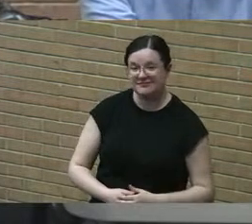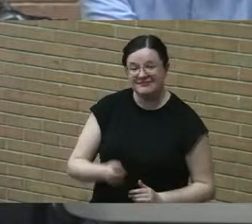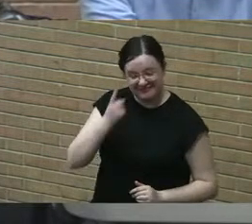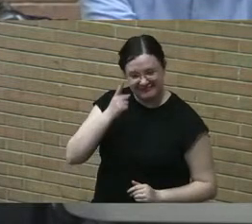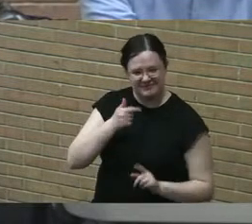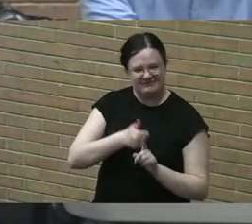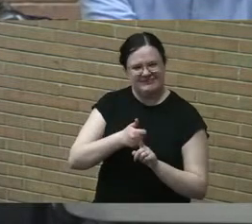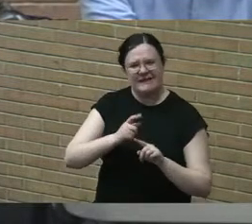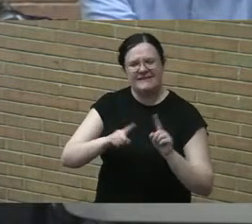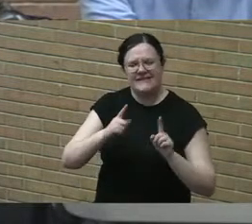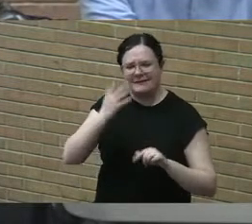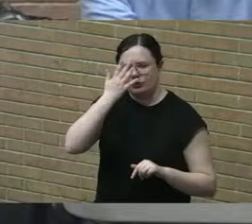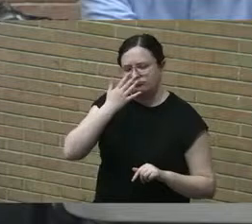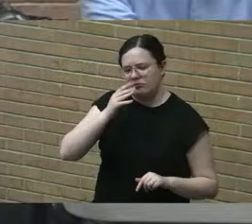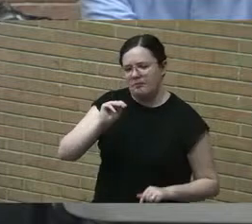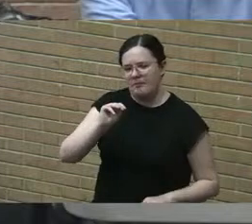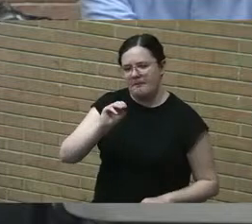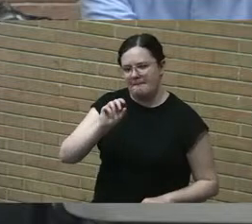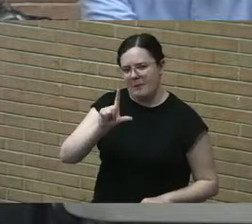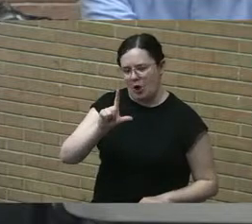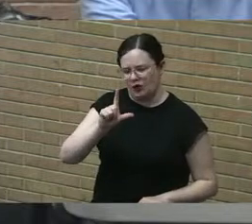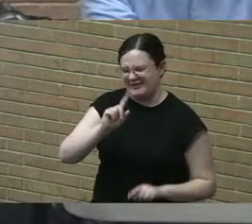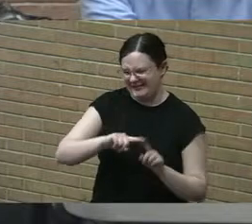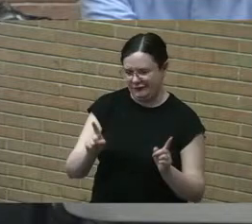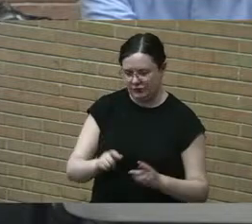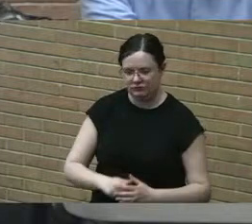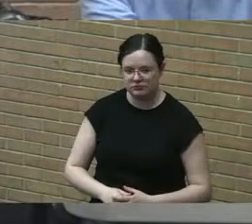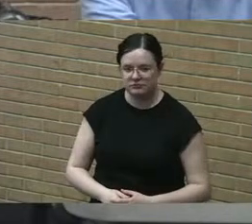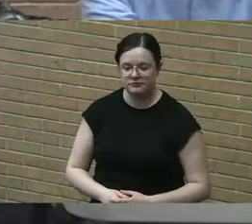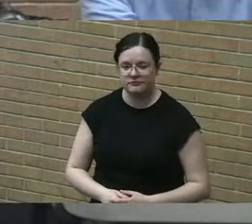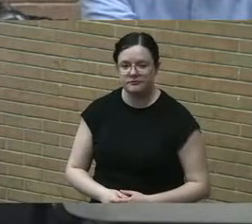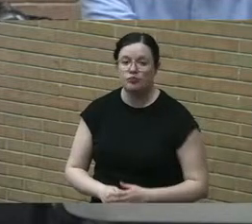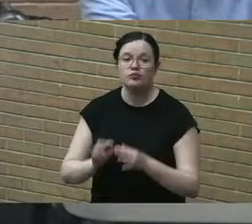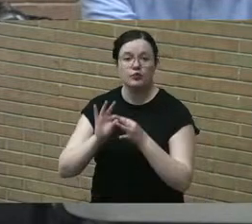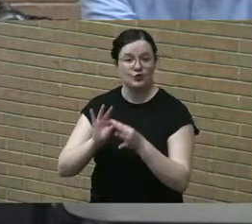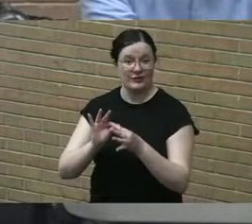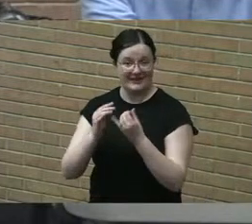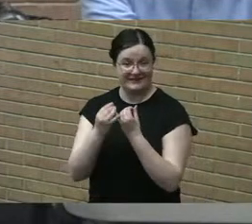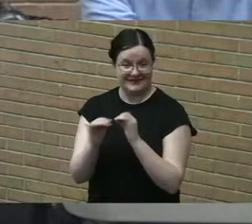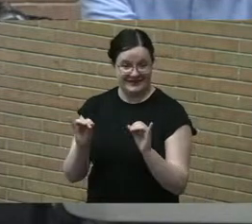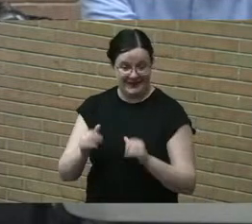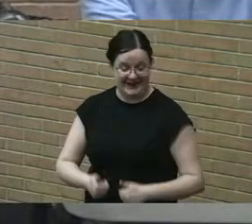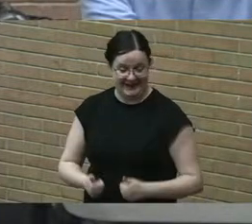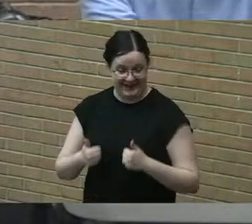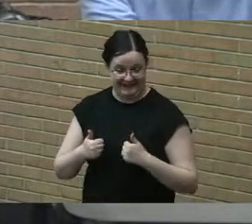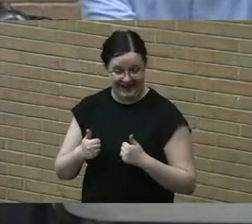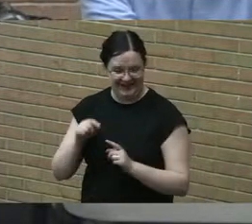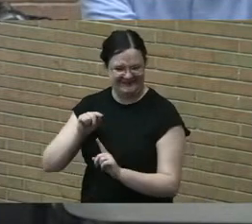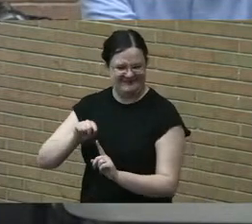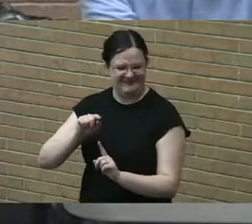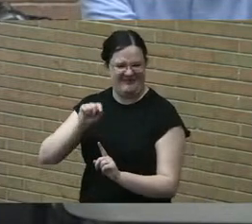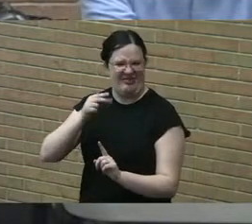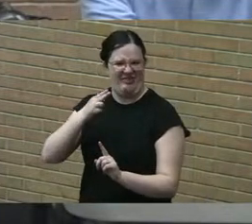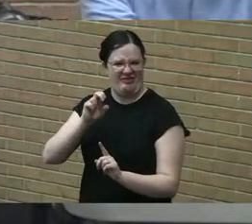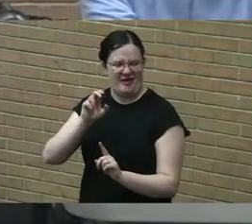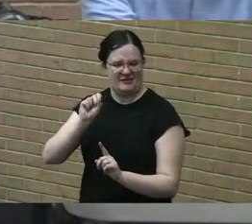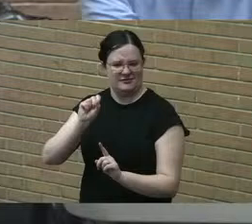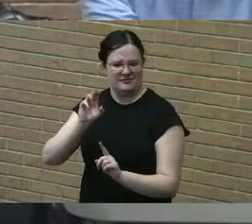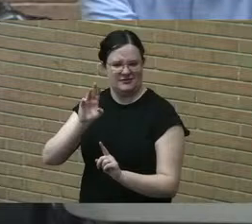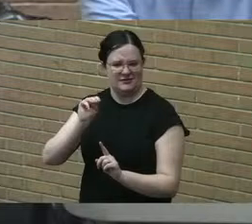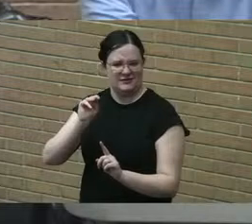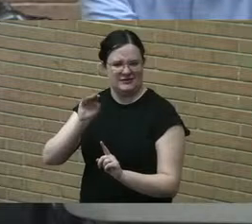model. When you're talking about the independent living, which is the Summit parcel to the west of